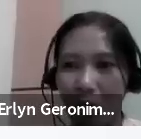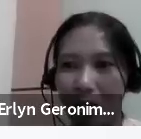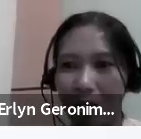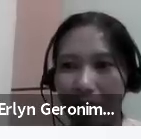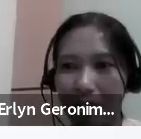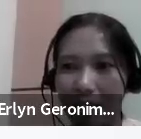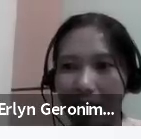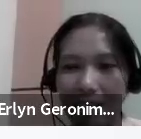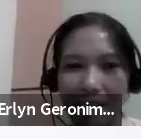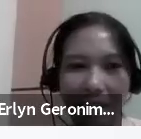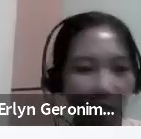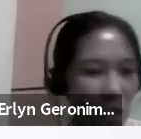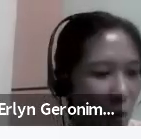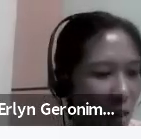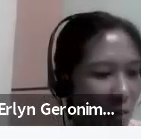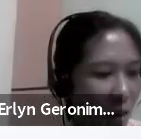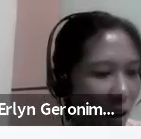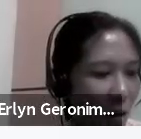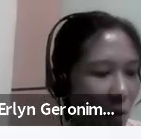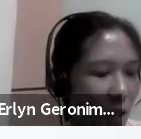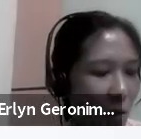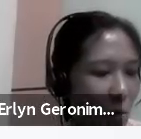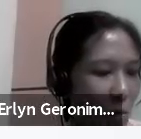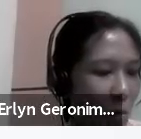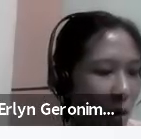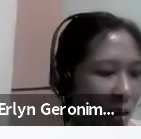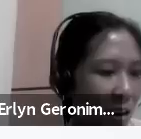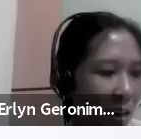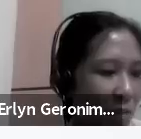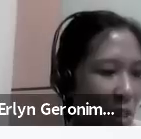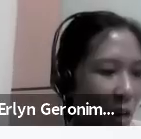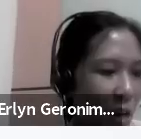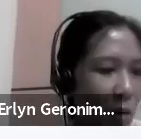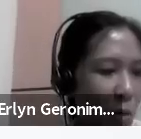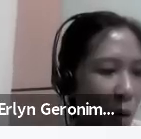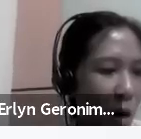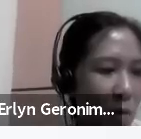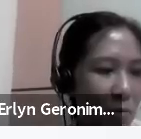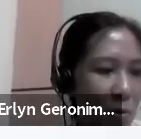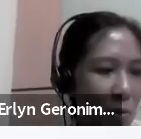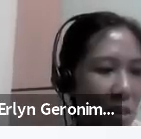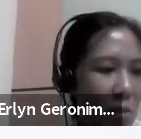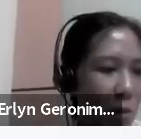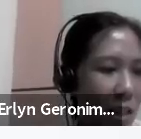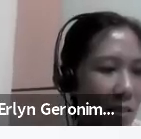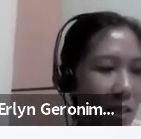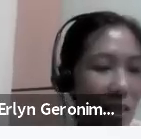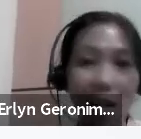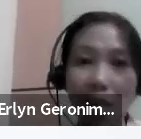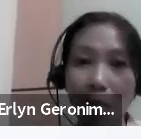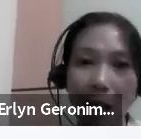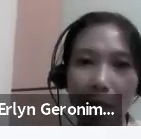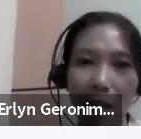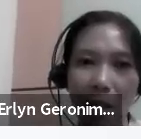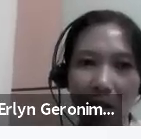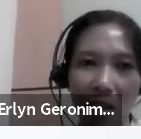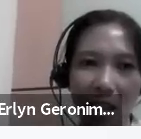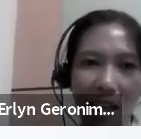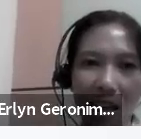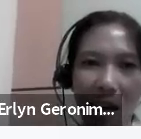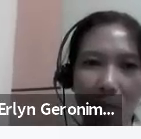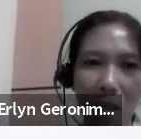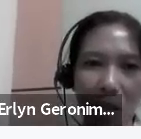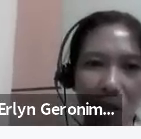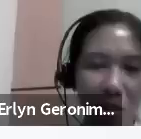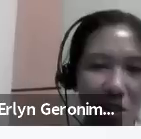school teacher. At this point, I would like to have a shout out to our viewers who are greeting us with Happy Teachers